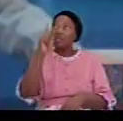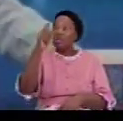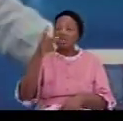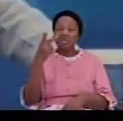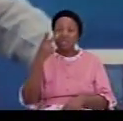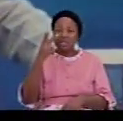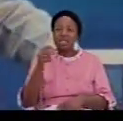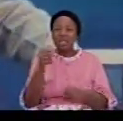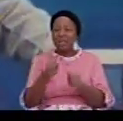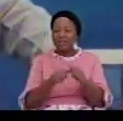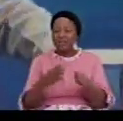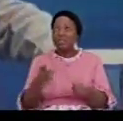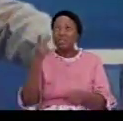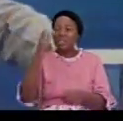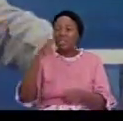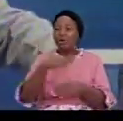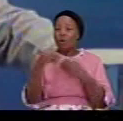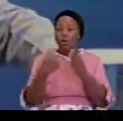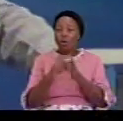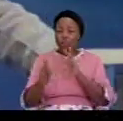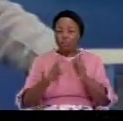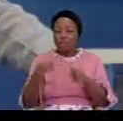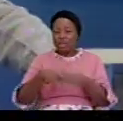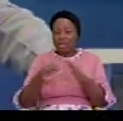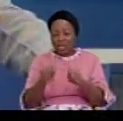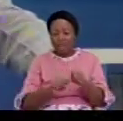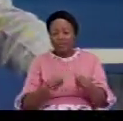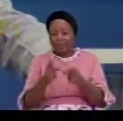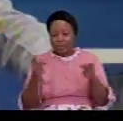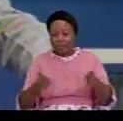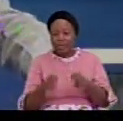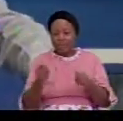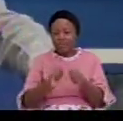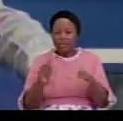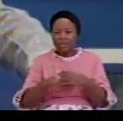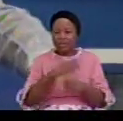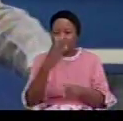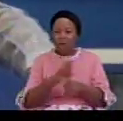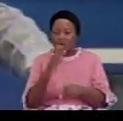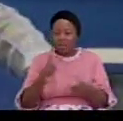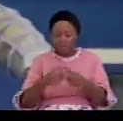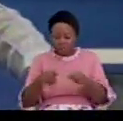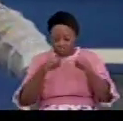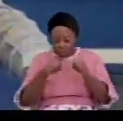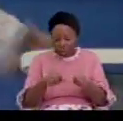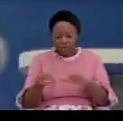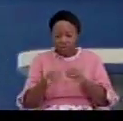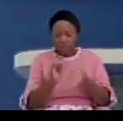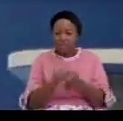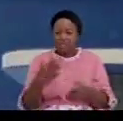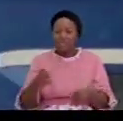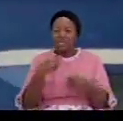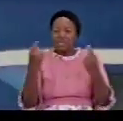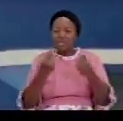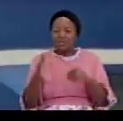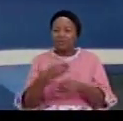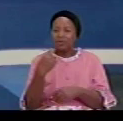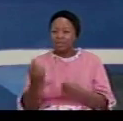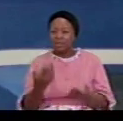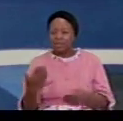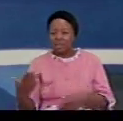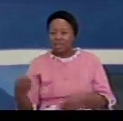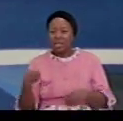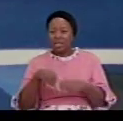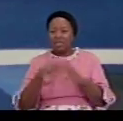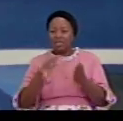people in every place all over the world. And you keep on doing that sin, sinful thing, in the